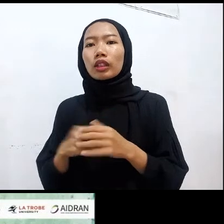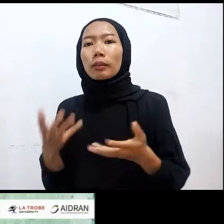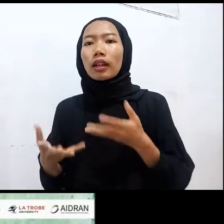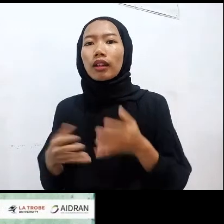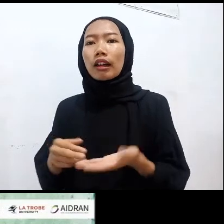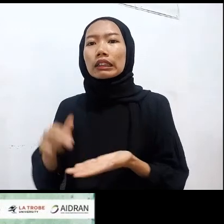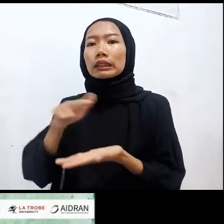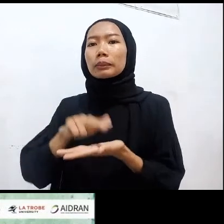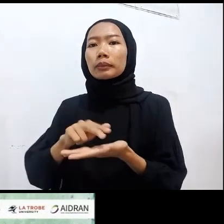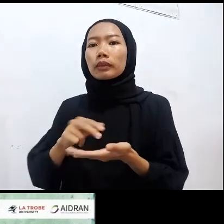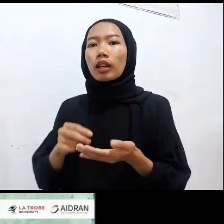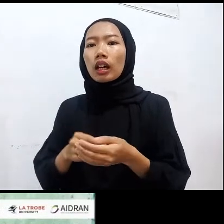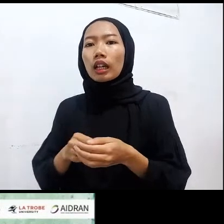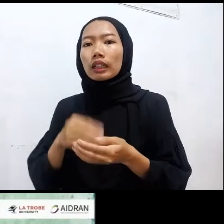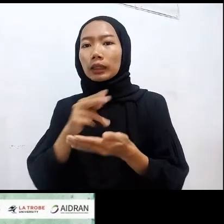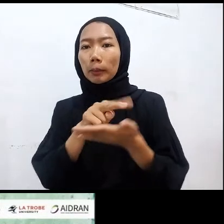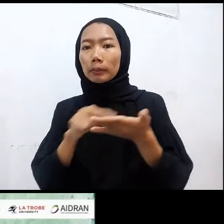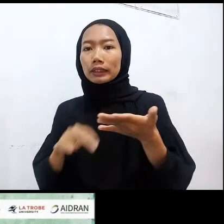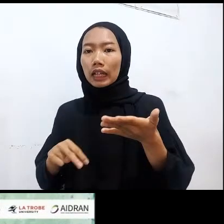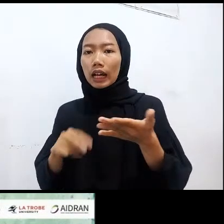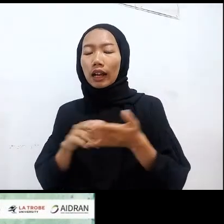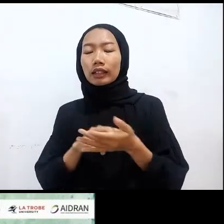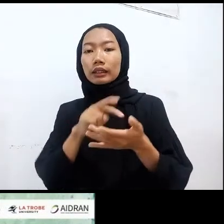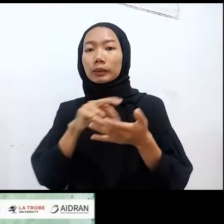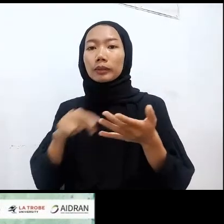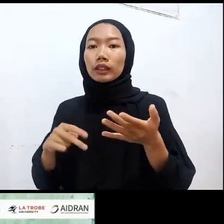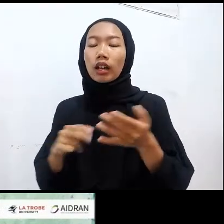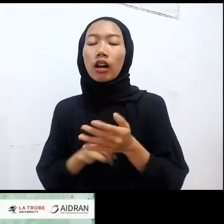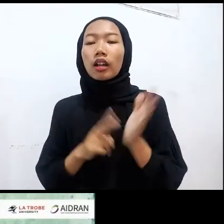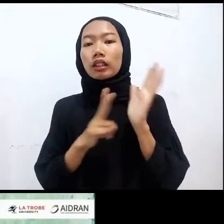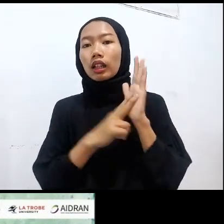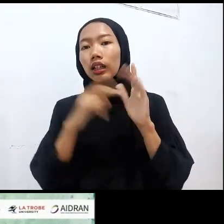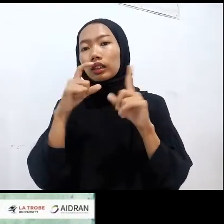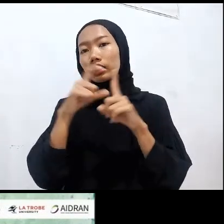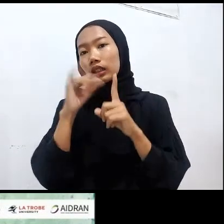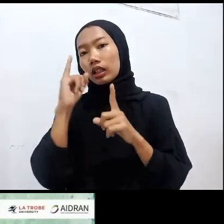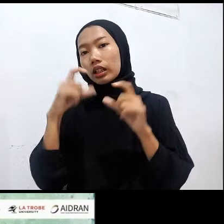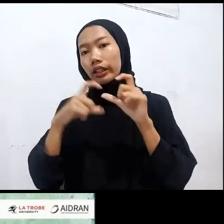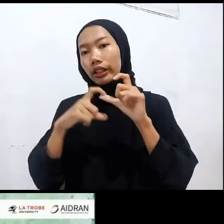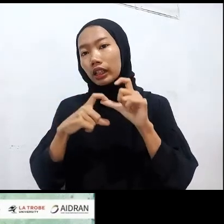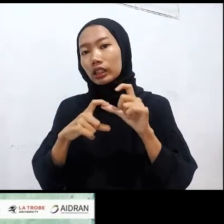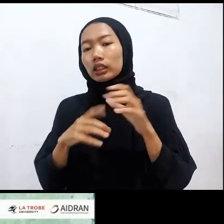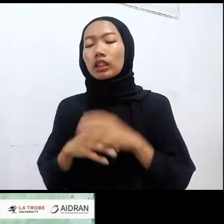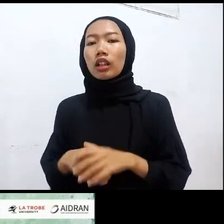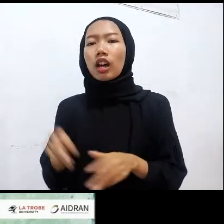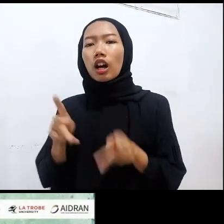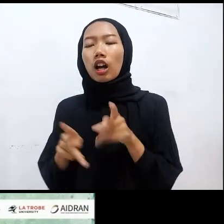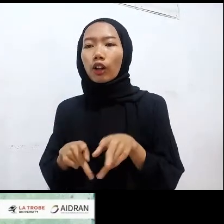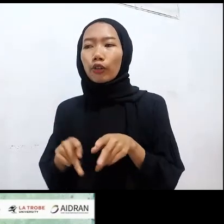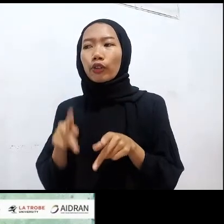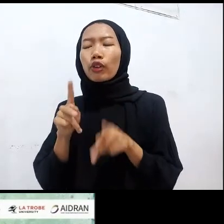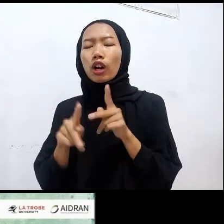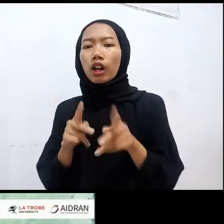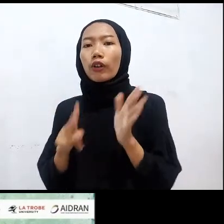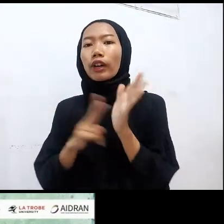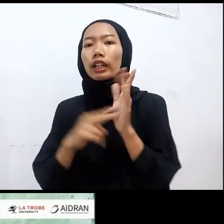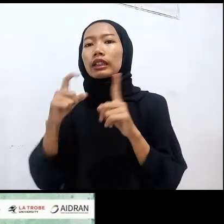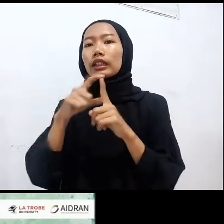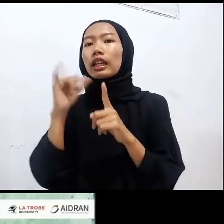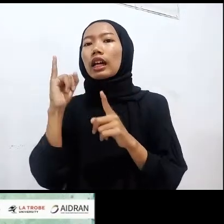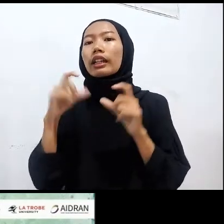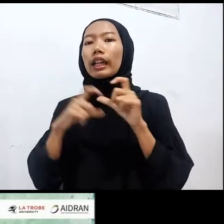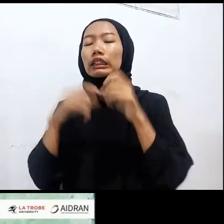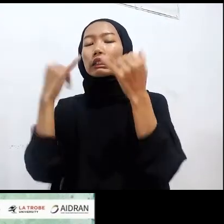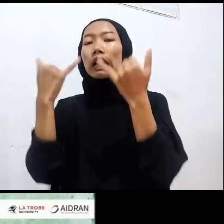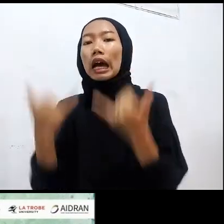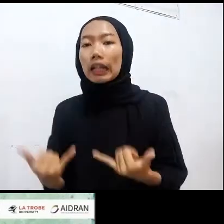current NDIS minister was the minister who championed the NDIS way back.